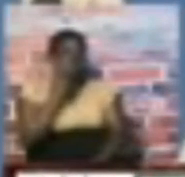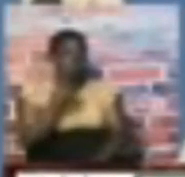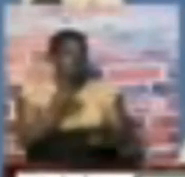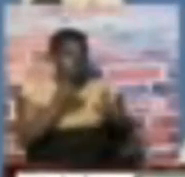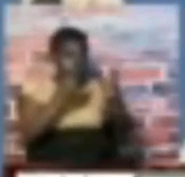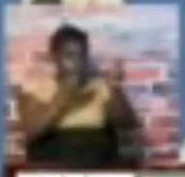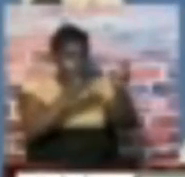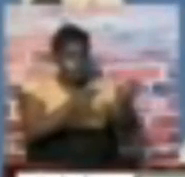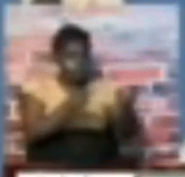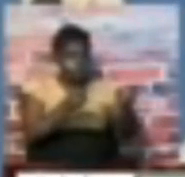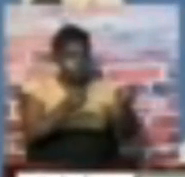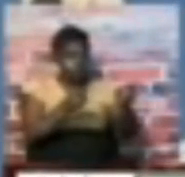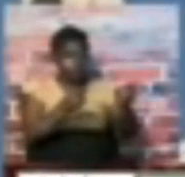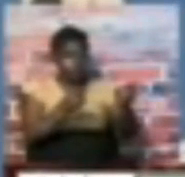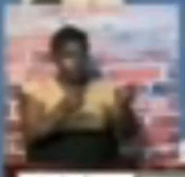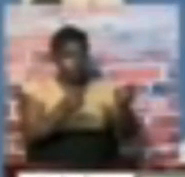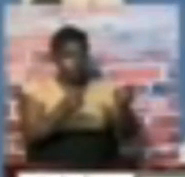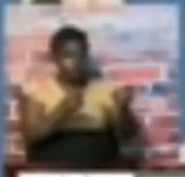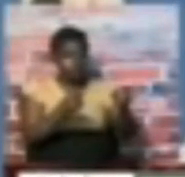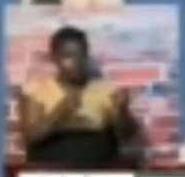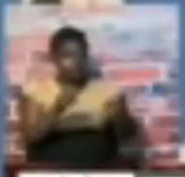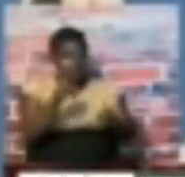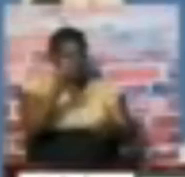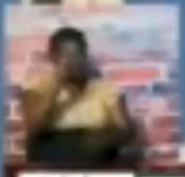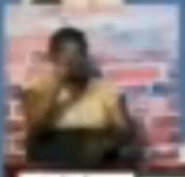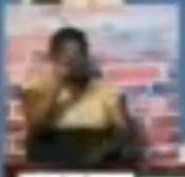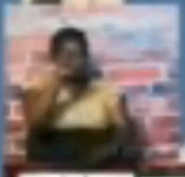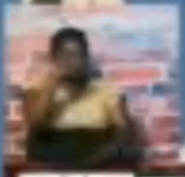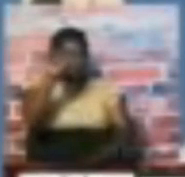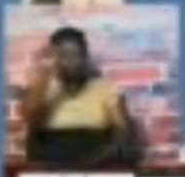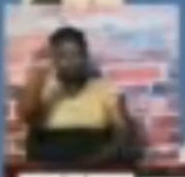Hopeland Transstar Company, 3 million shillings.